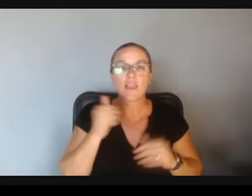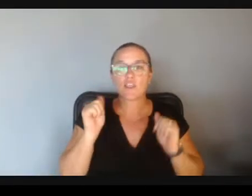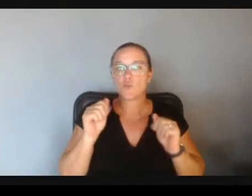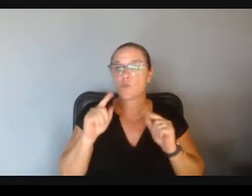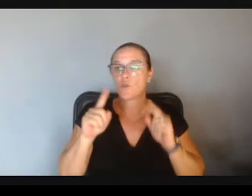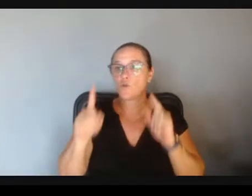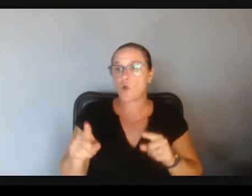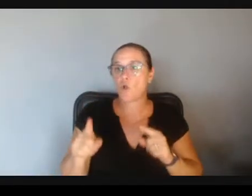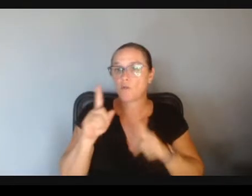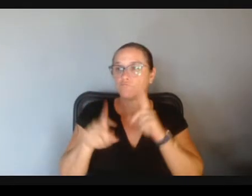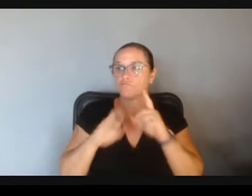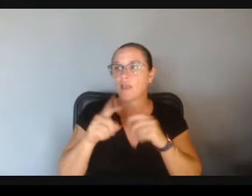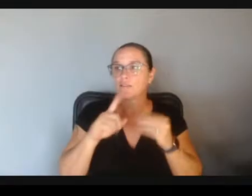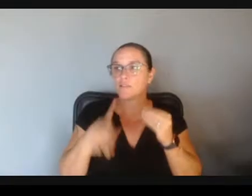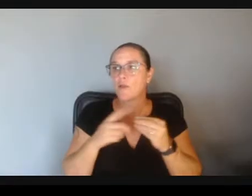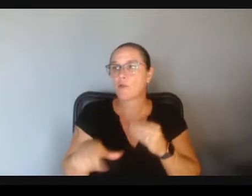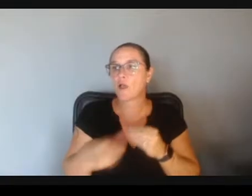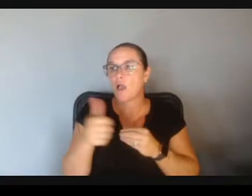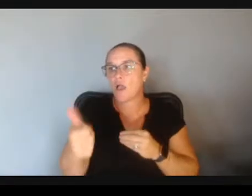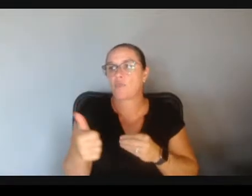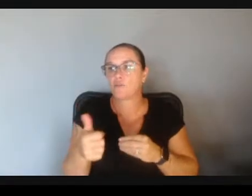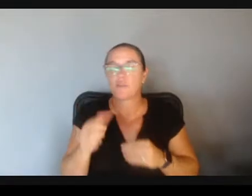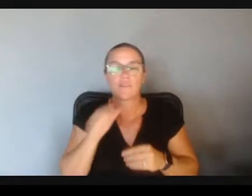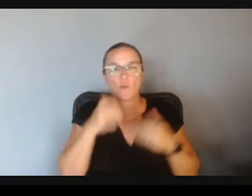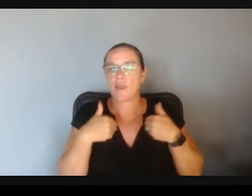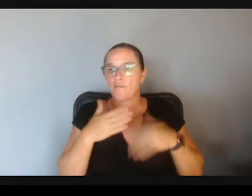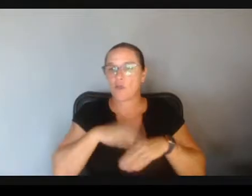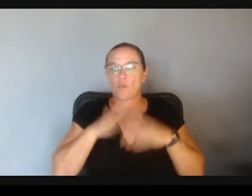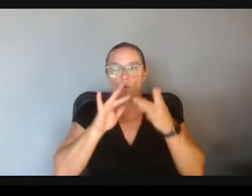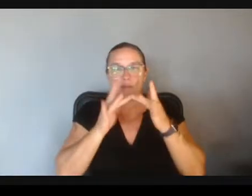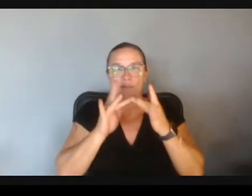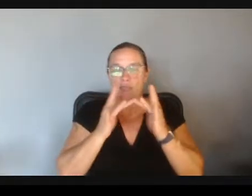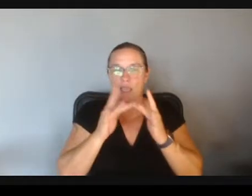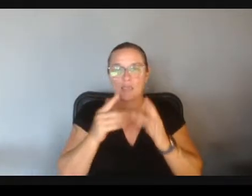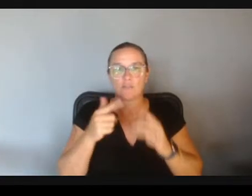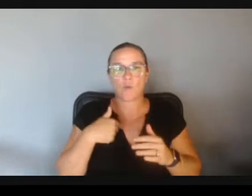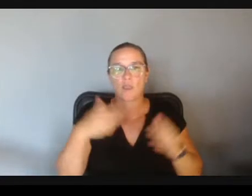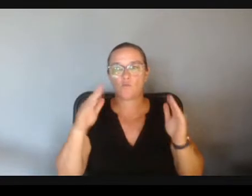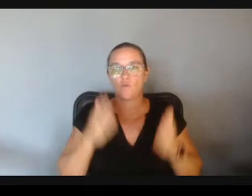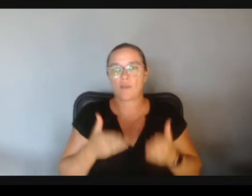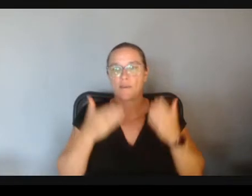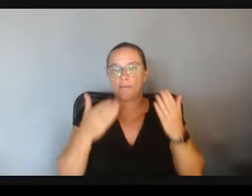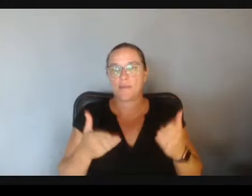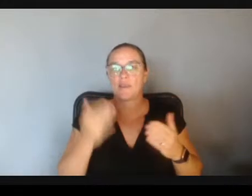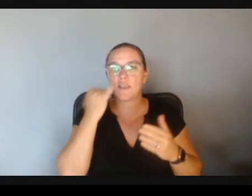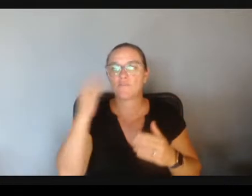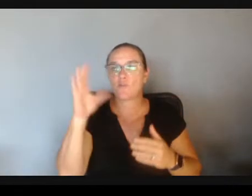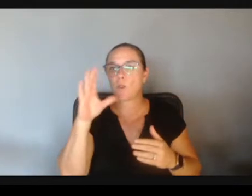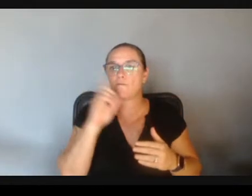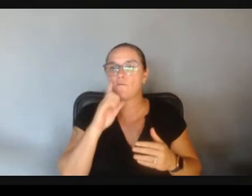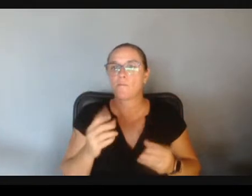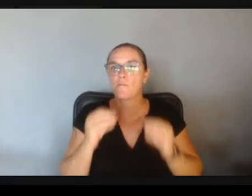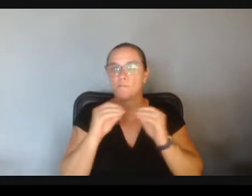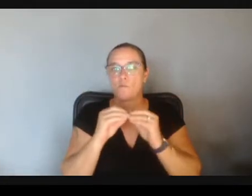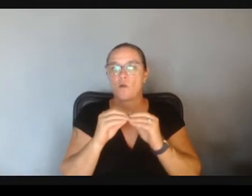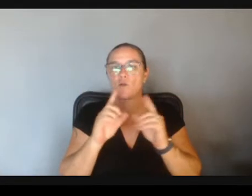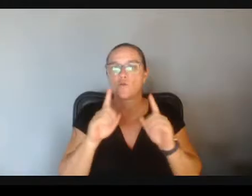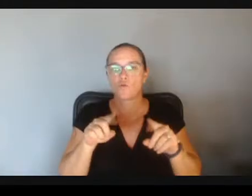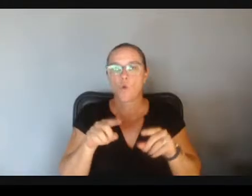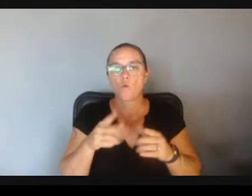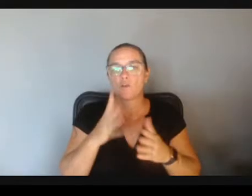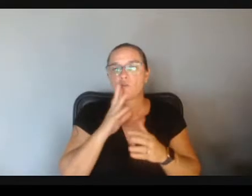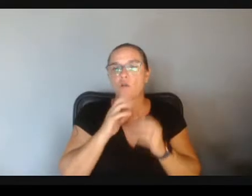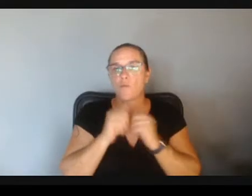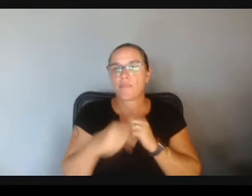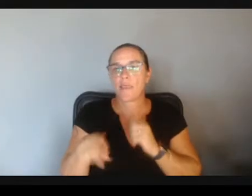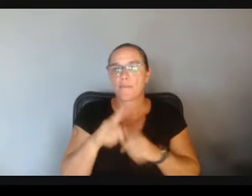about others. They don't have them on their website. So I recommend, if you're looking for more, go and talk to them. But they do